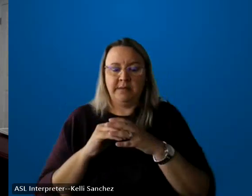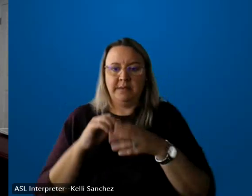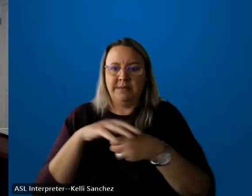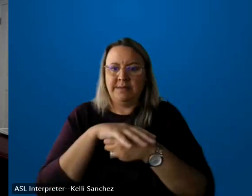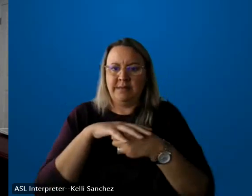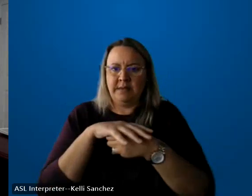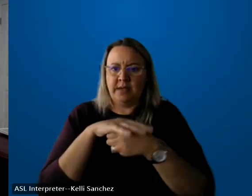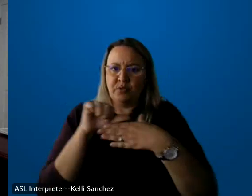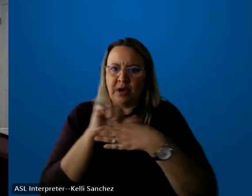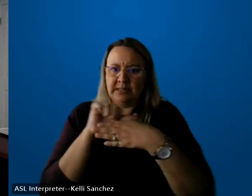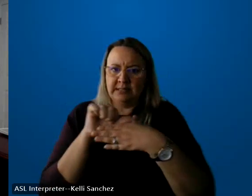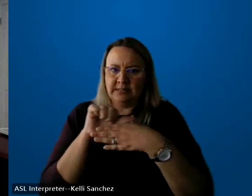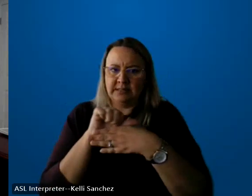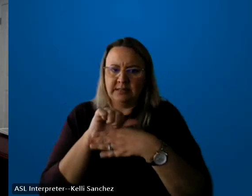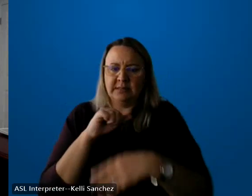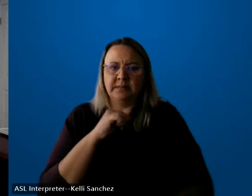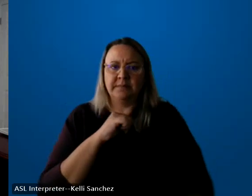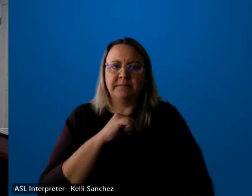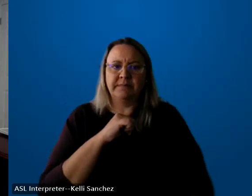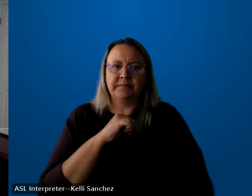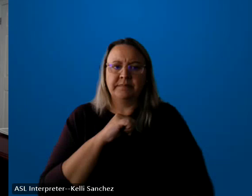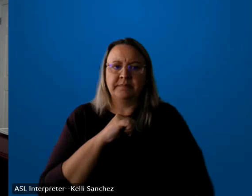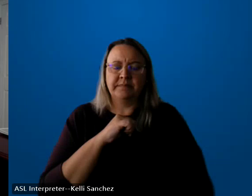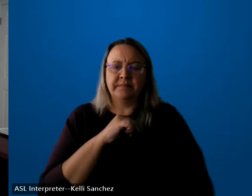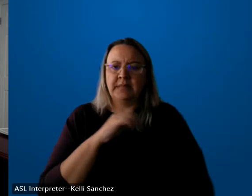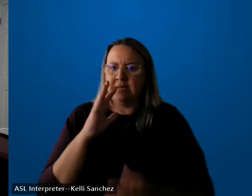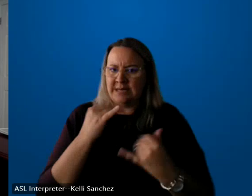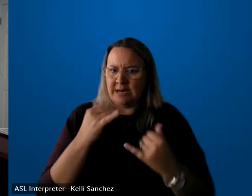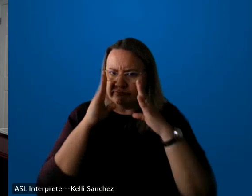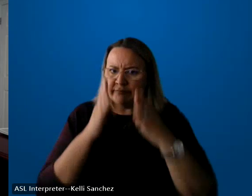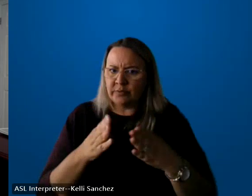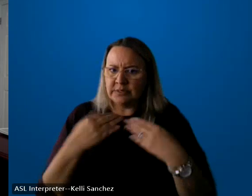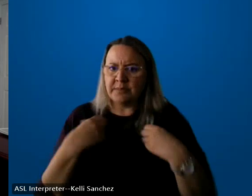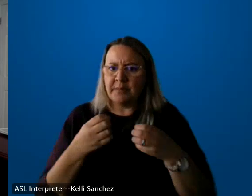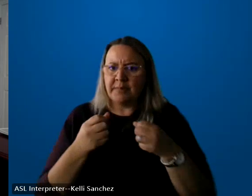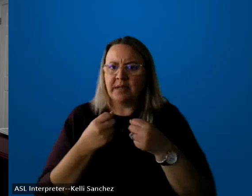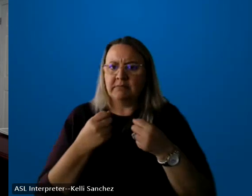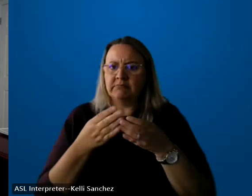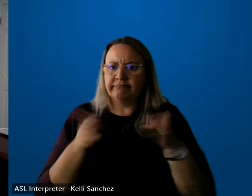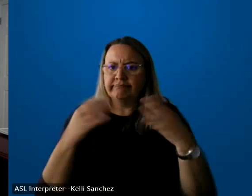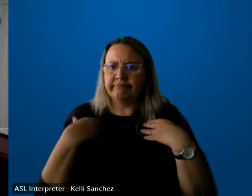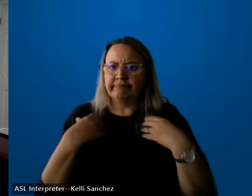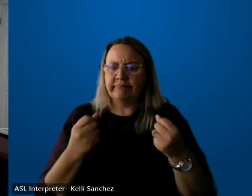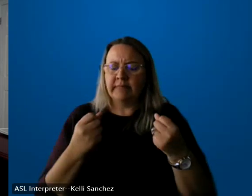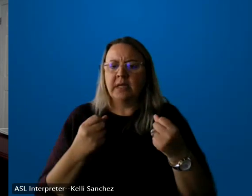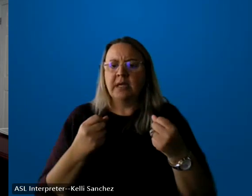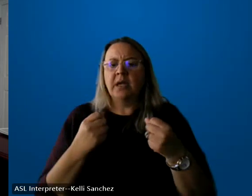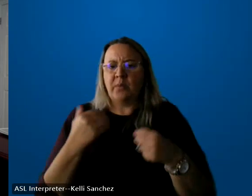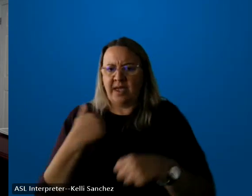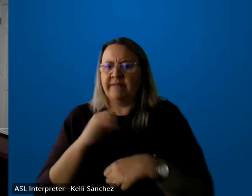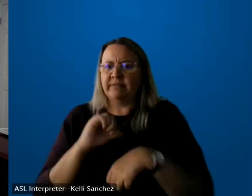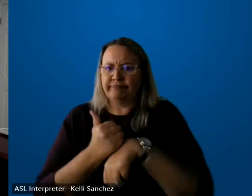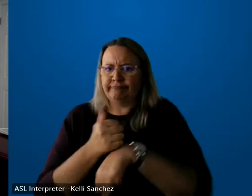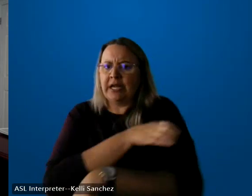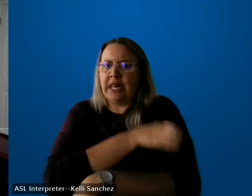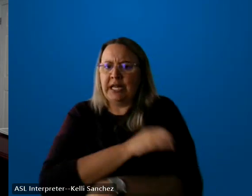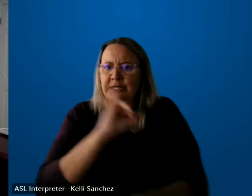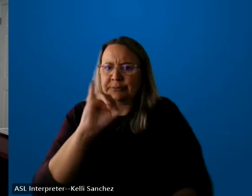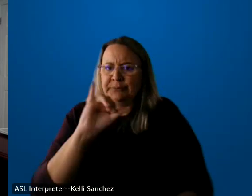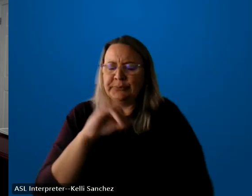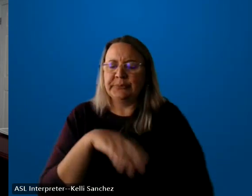practice. I've turned my complete practice into public health, and we run a public health clinic. So you have